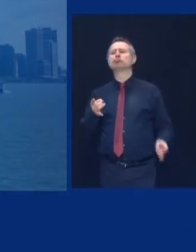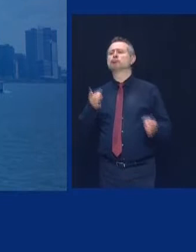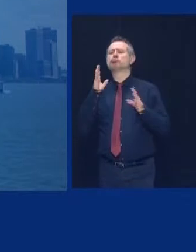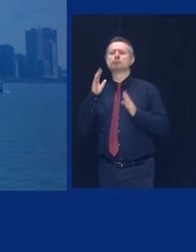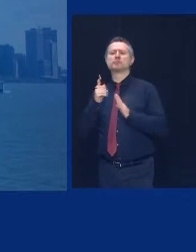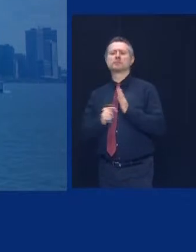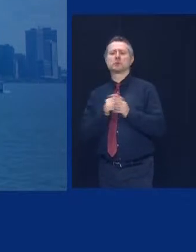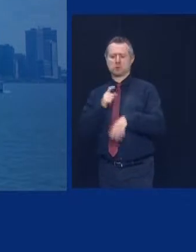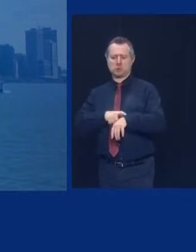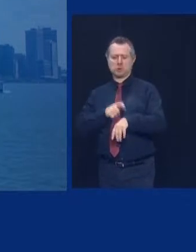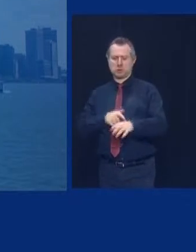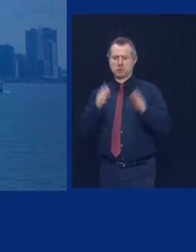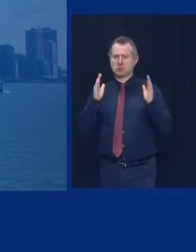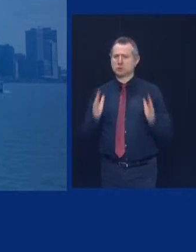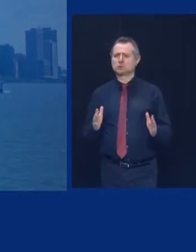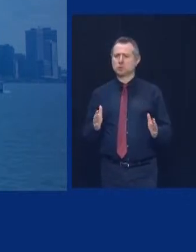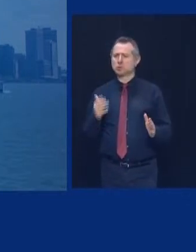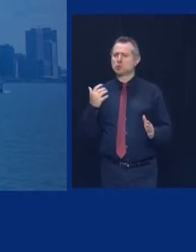And